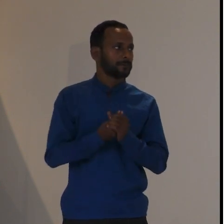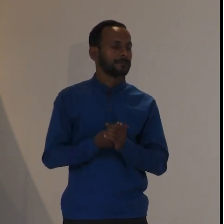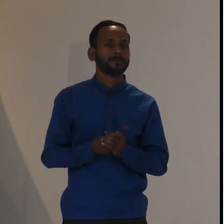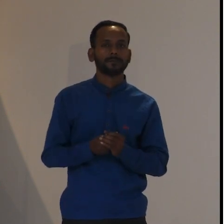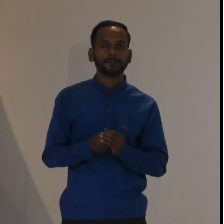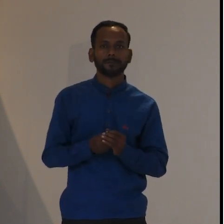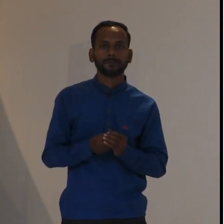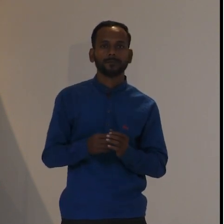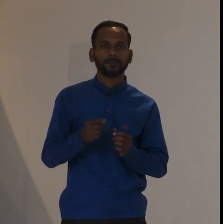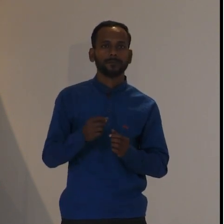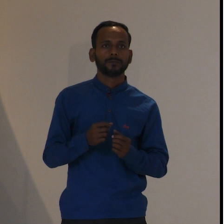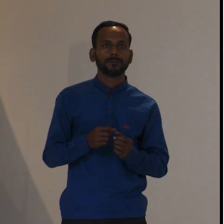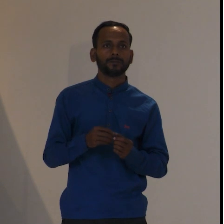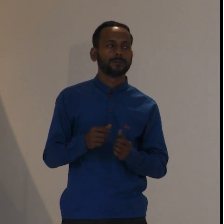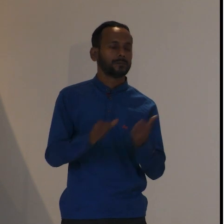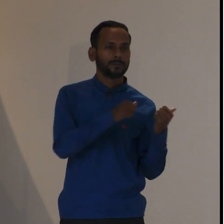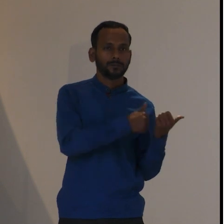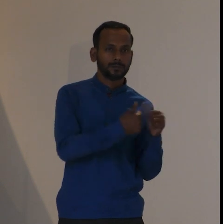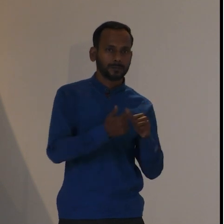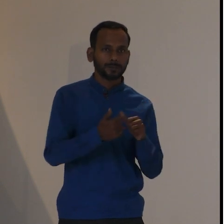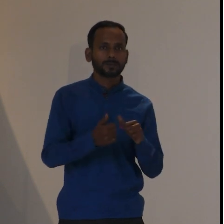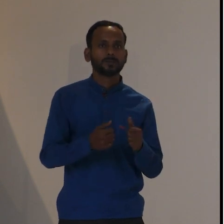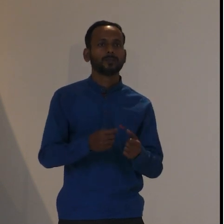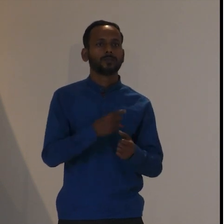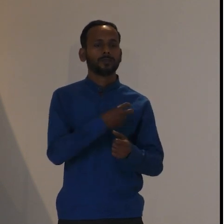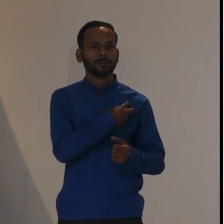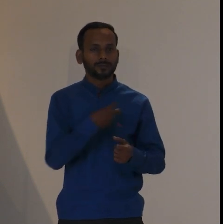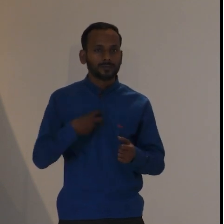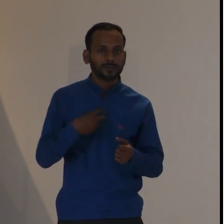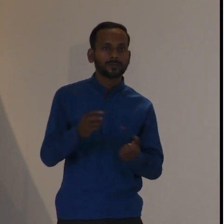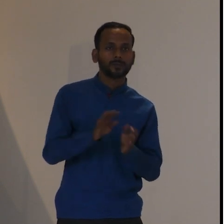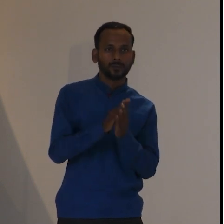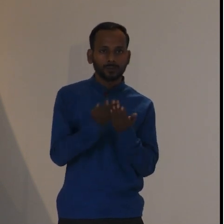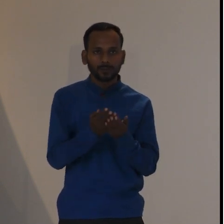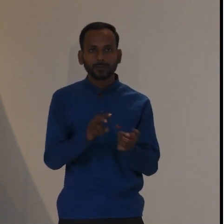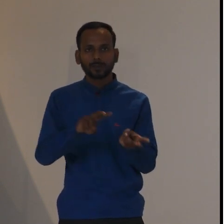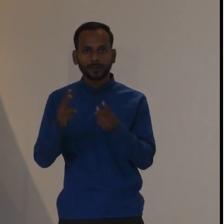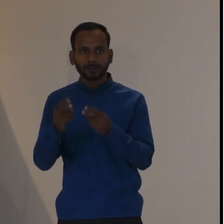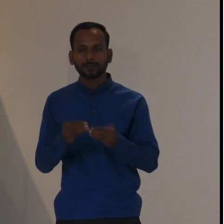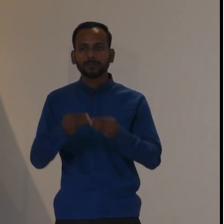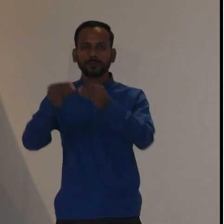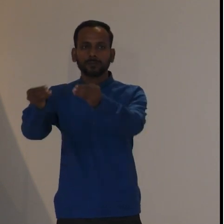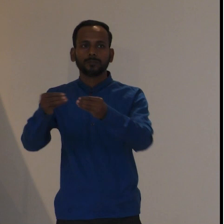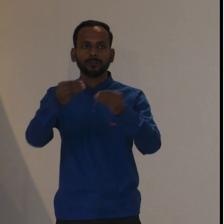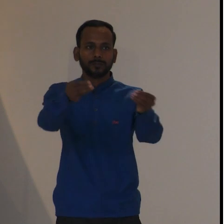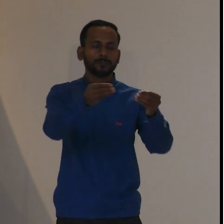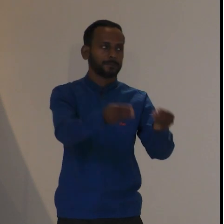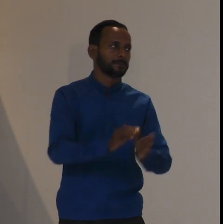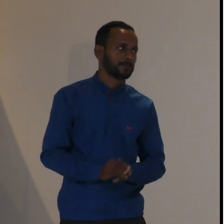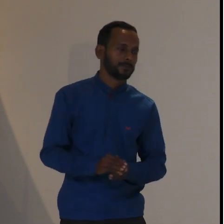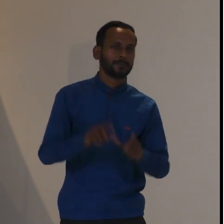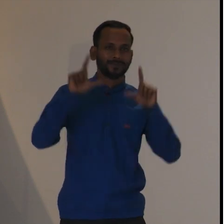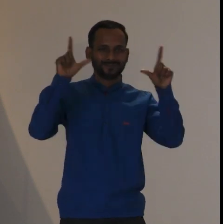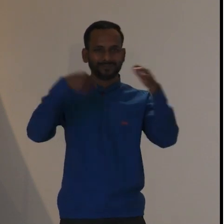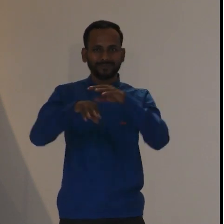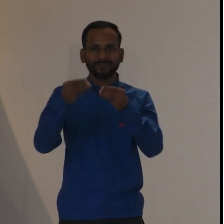of his bag, his stethoscope, his books, and some paintings that he's donated at the museum, it felt quite organic to